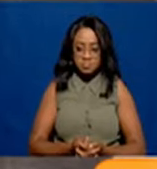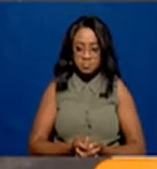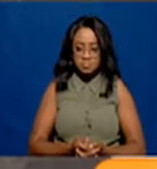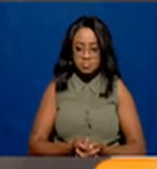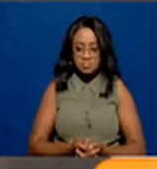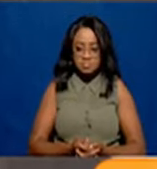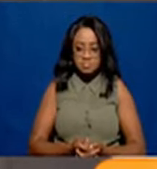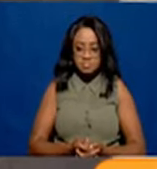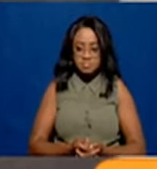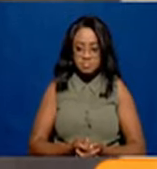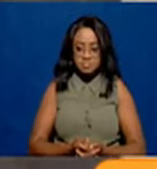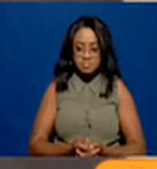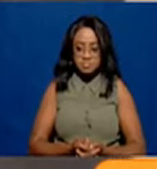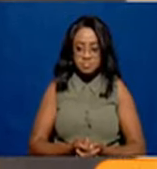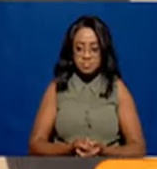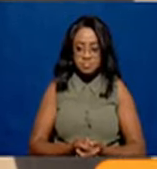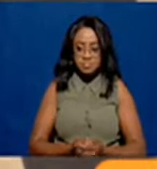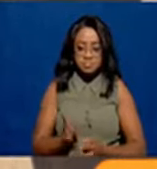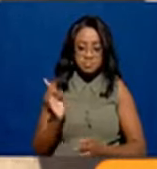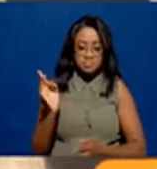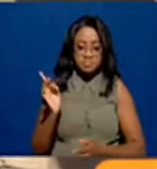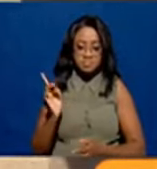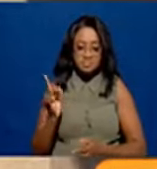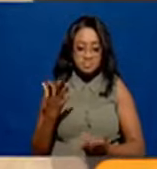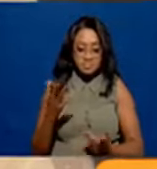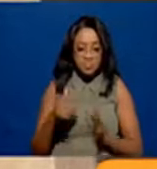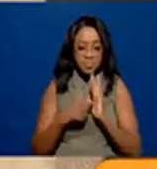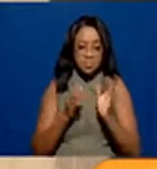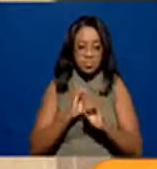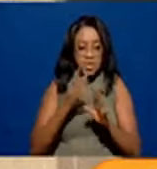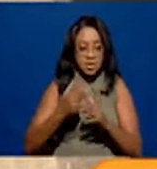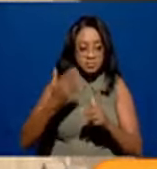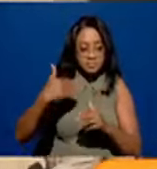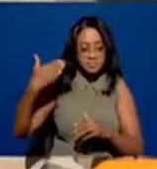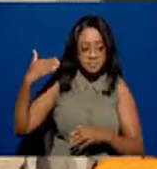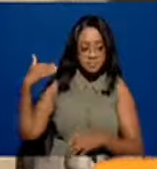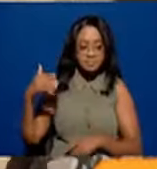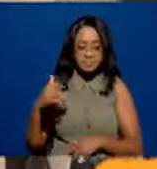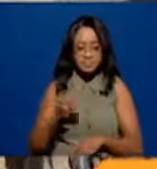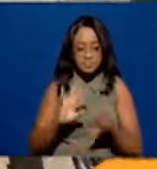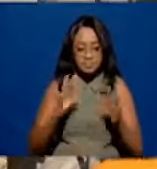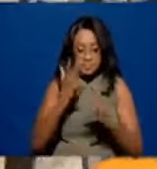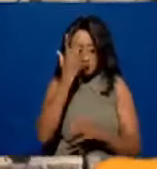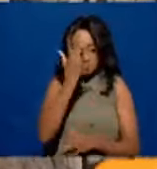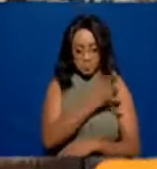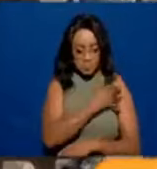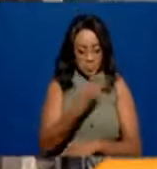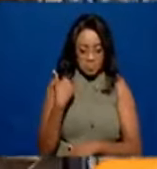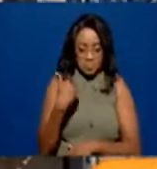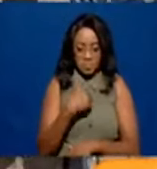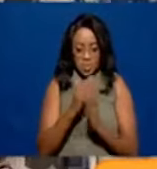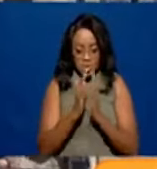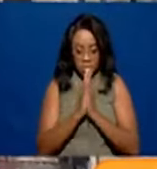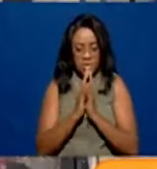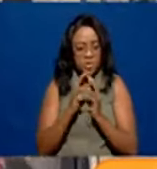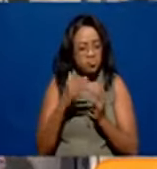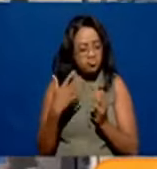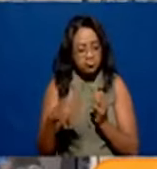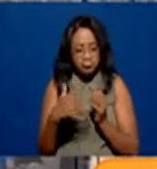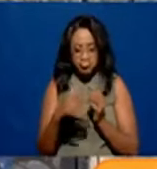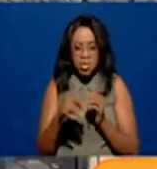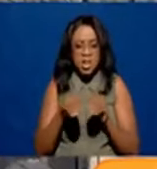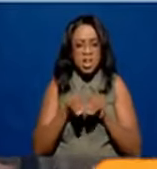These churches stand as living monuments to history, reflecting a time when Catholicism reigned as the state